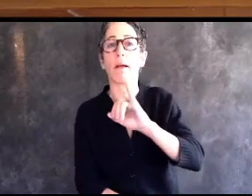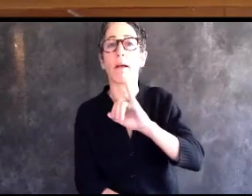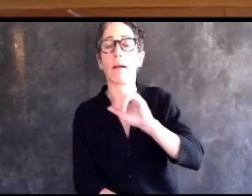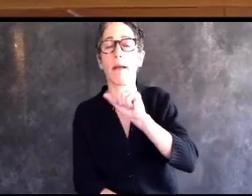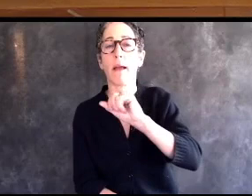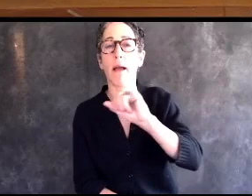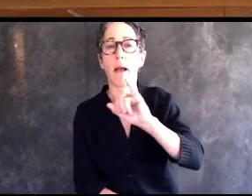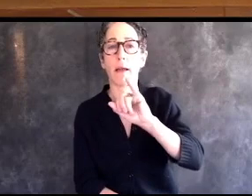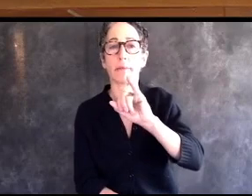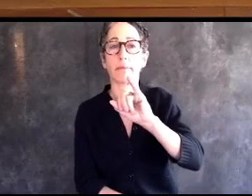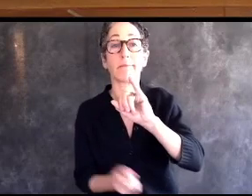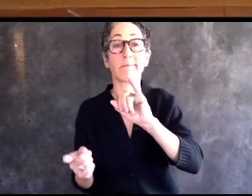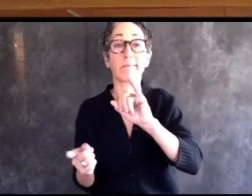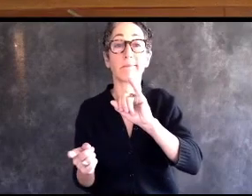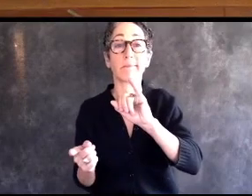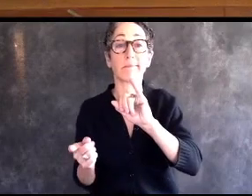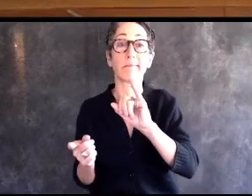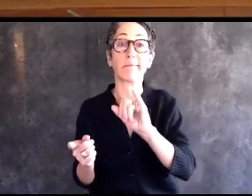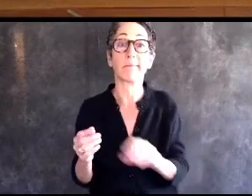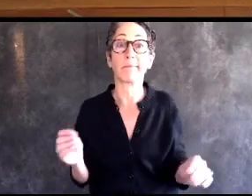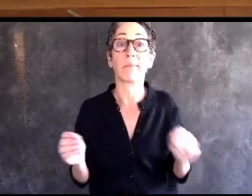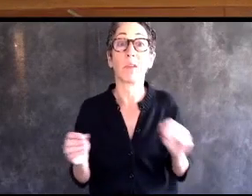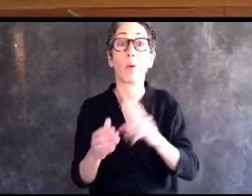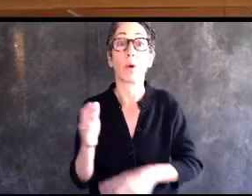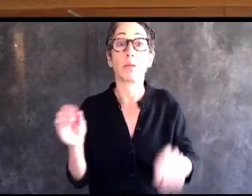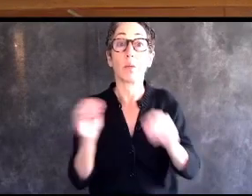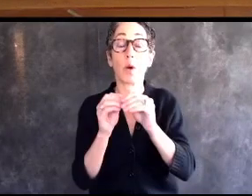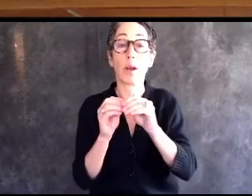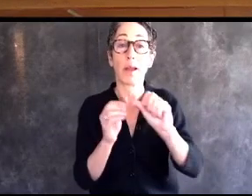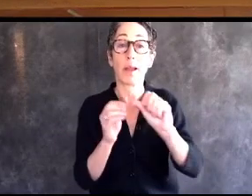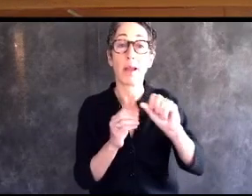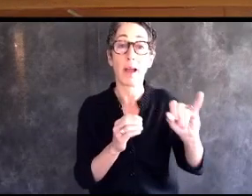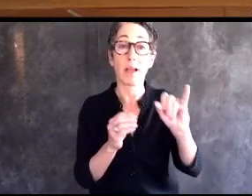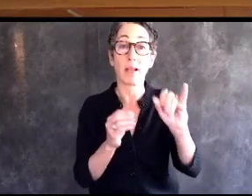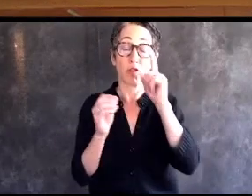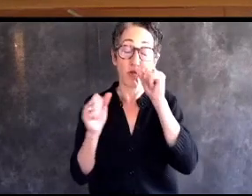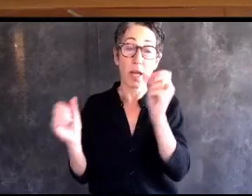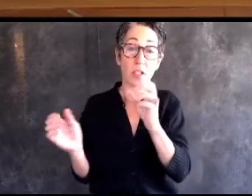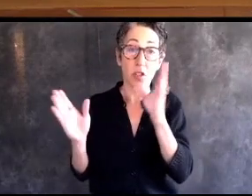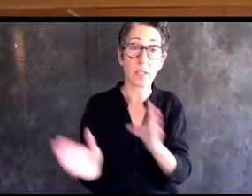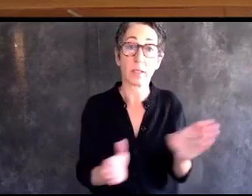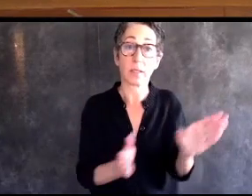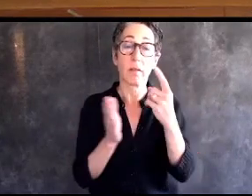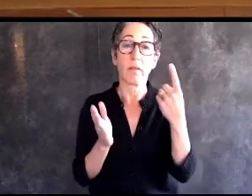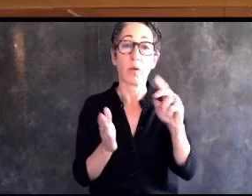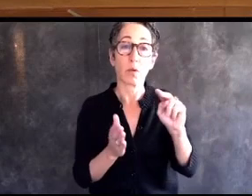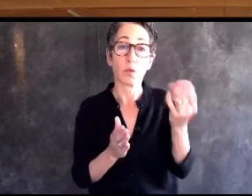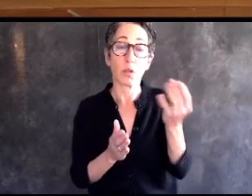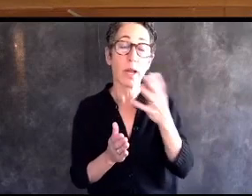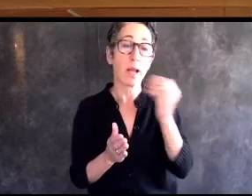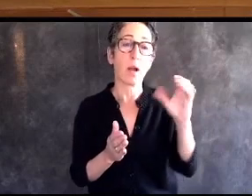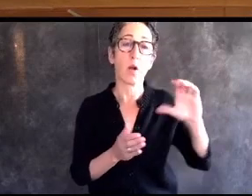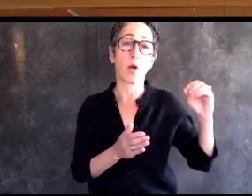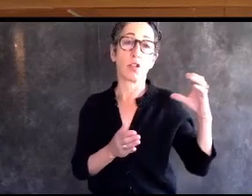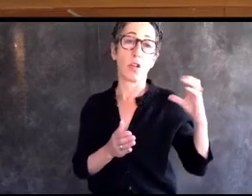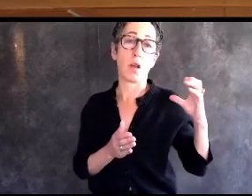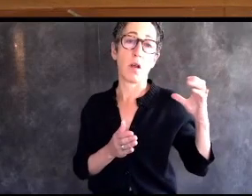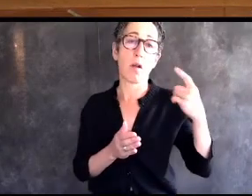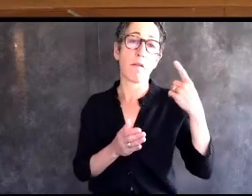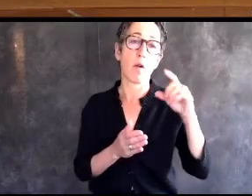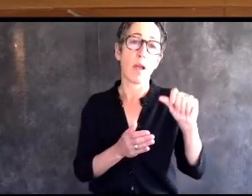enough, she's also the chief AI strategist for the state of New Jersey and co-chair of the state's AI task